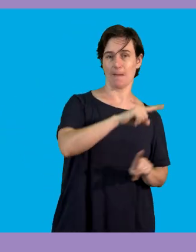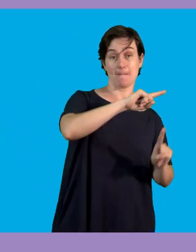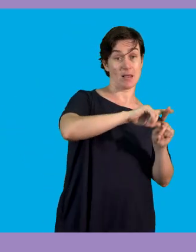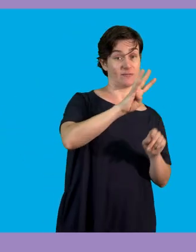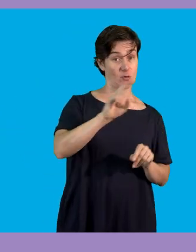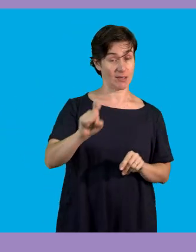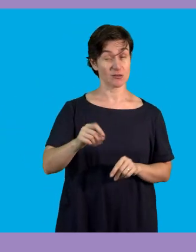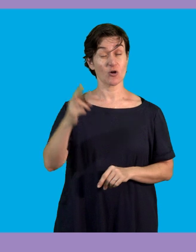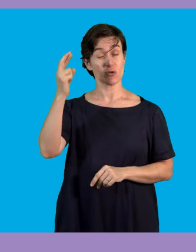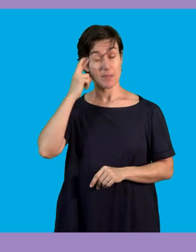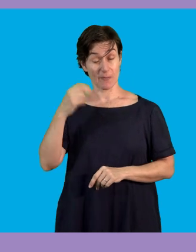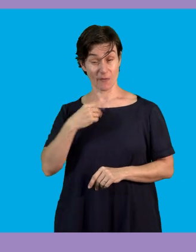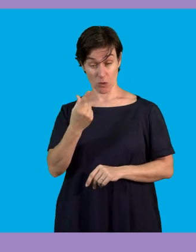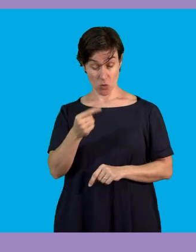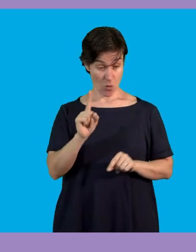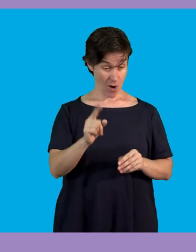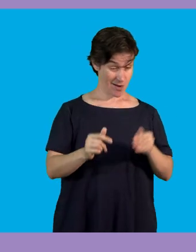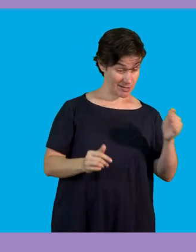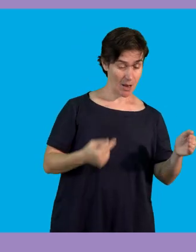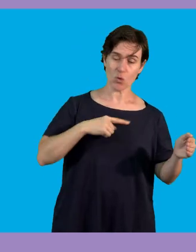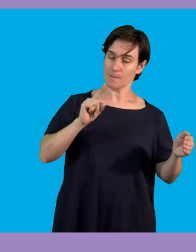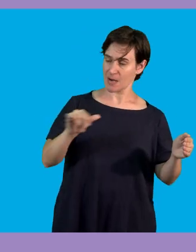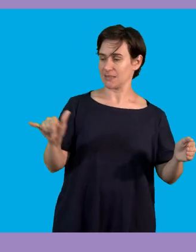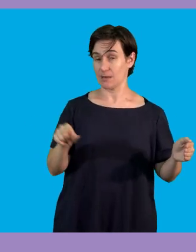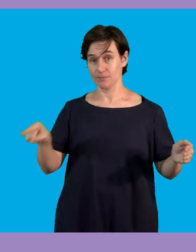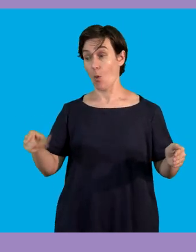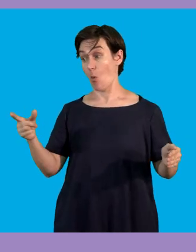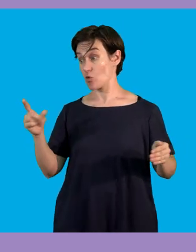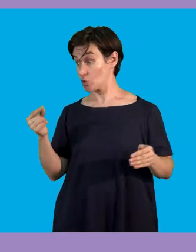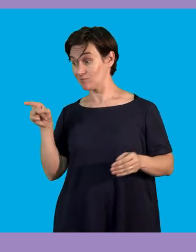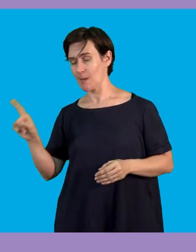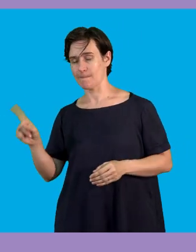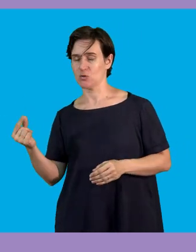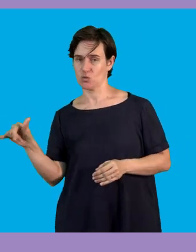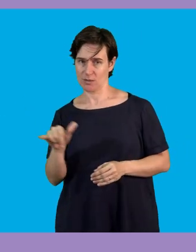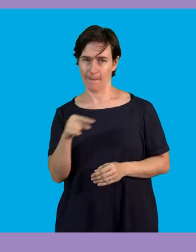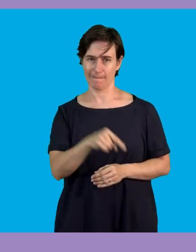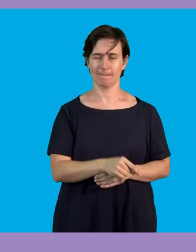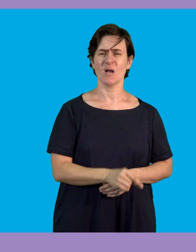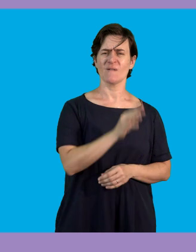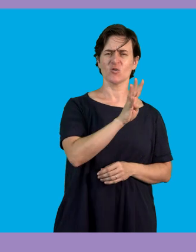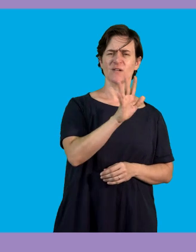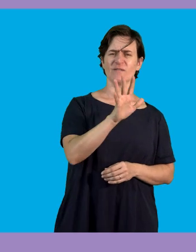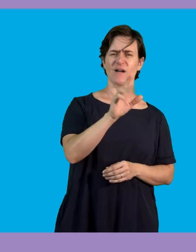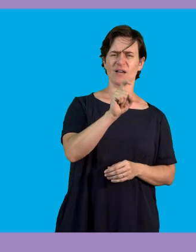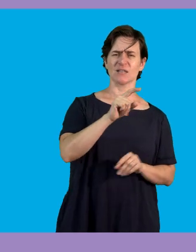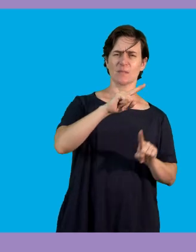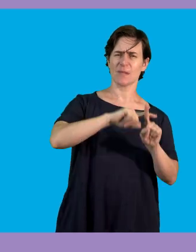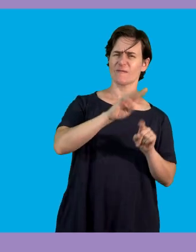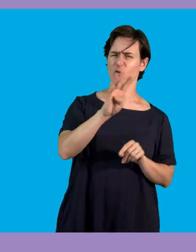well. Remember, whatever we add on the left, we also add on the right. 45 plus 4